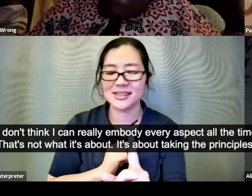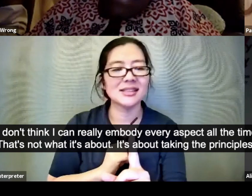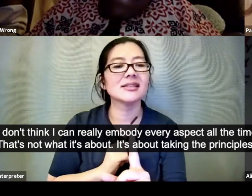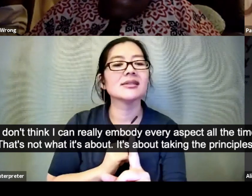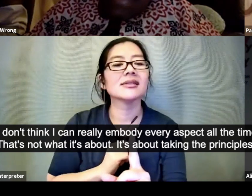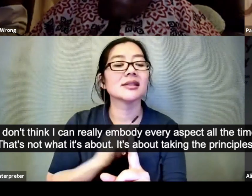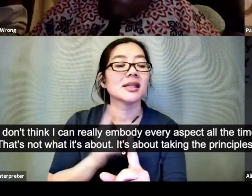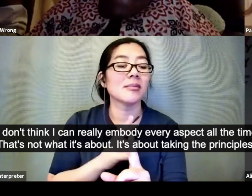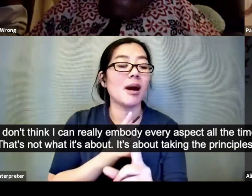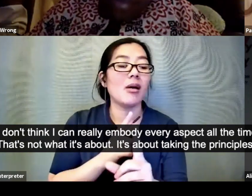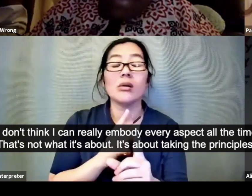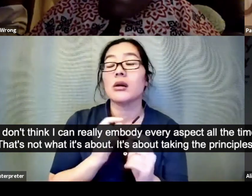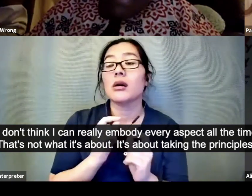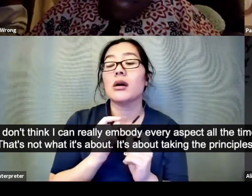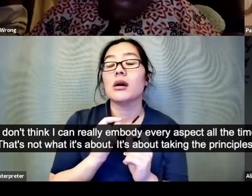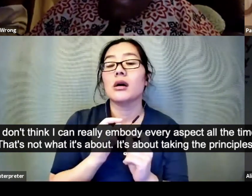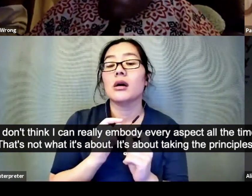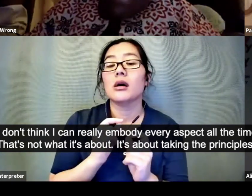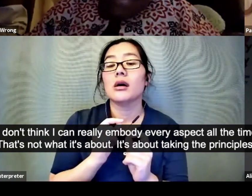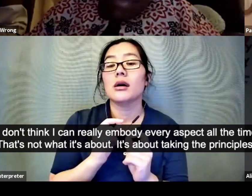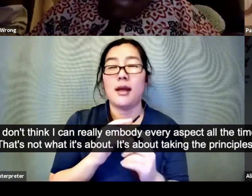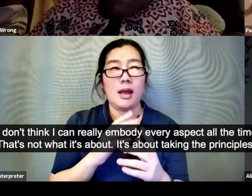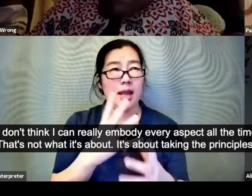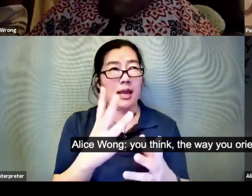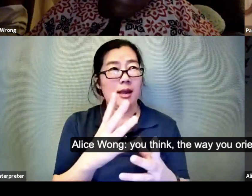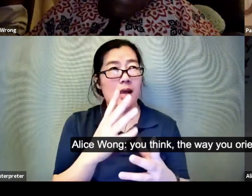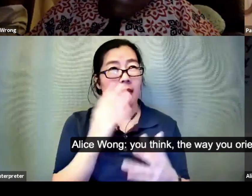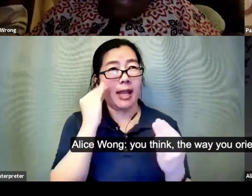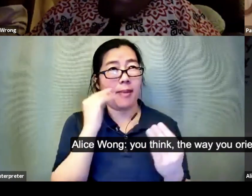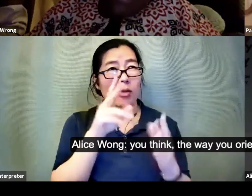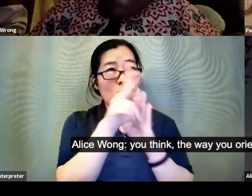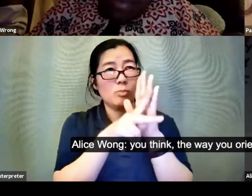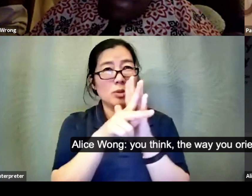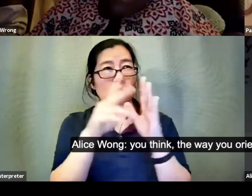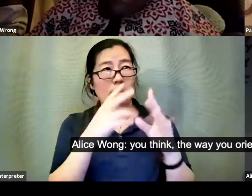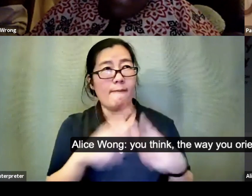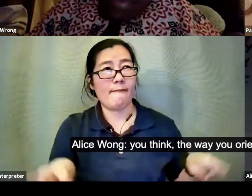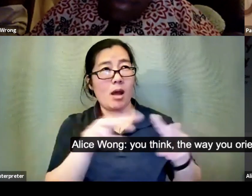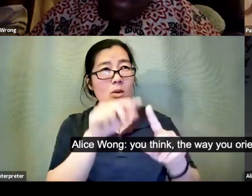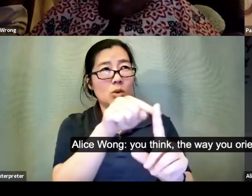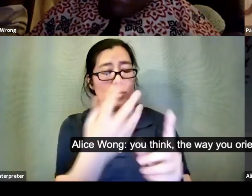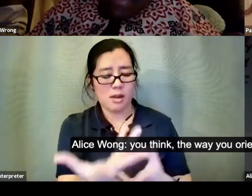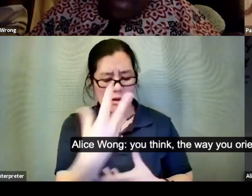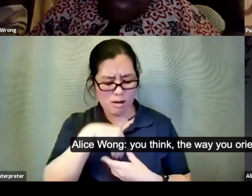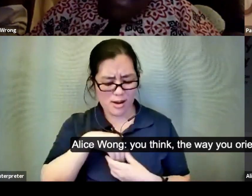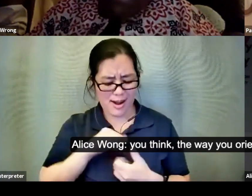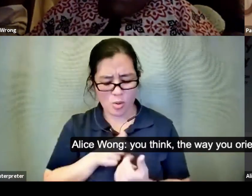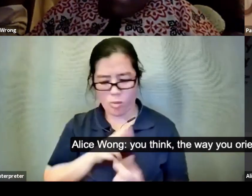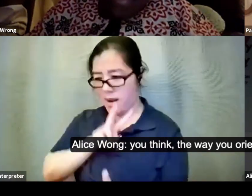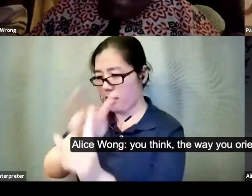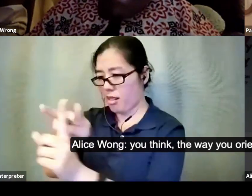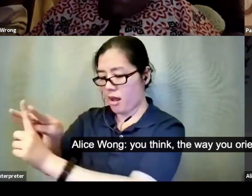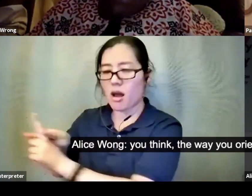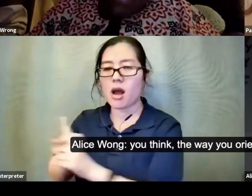principles and having them transform the way you think, the way you orient your work, your relationship to